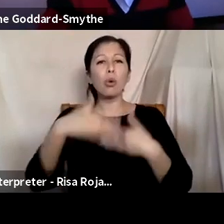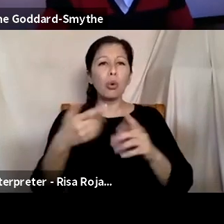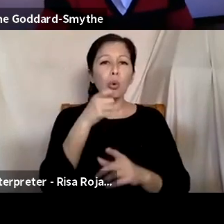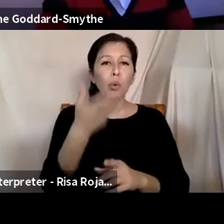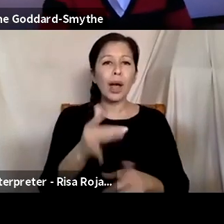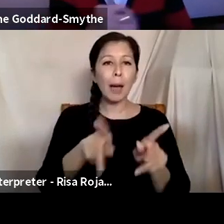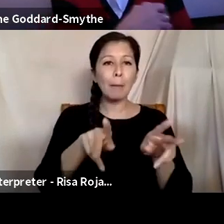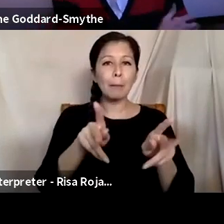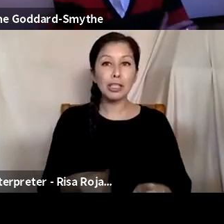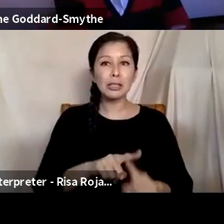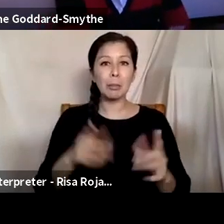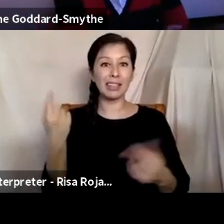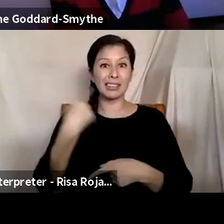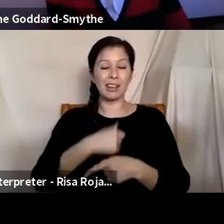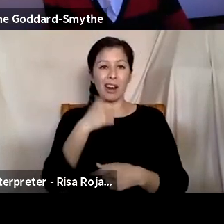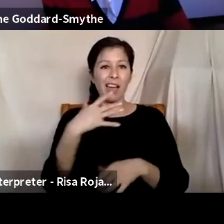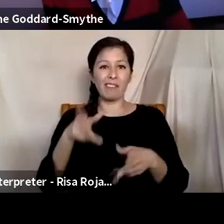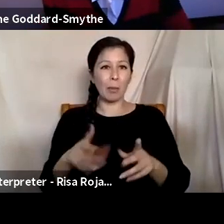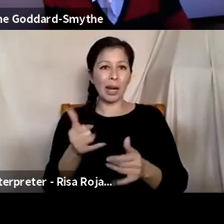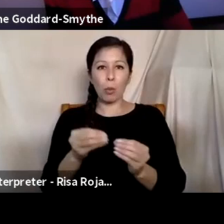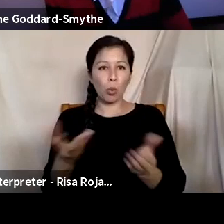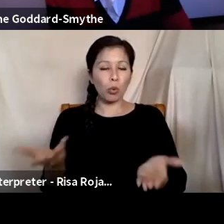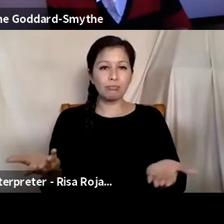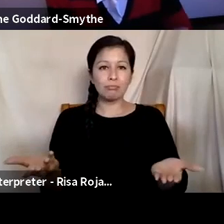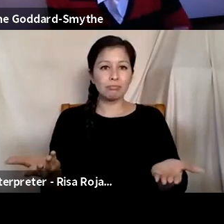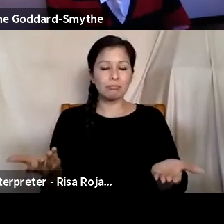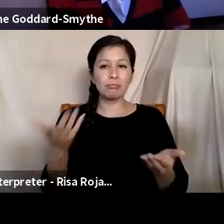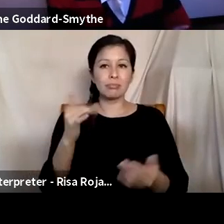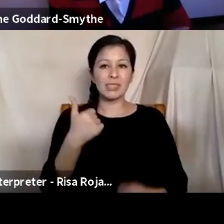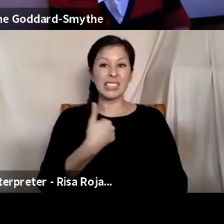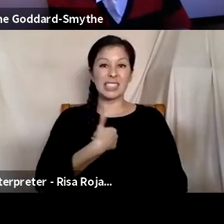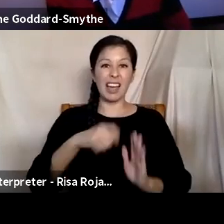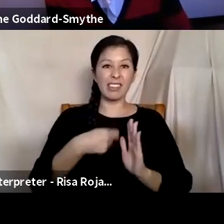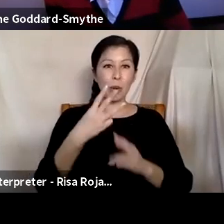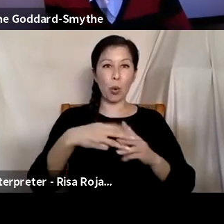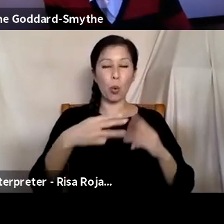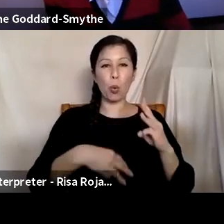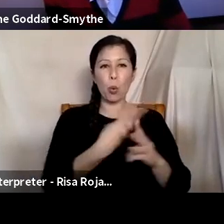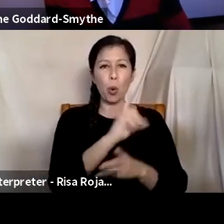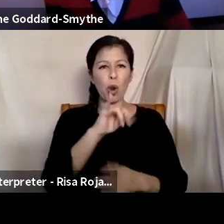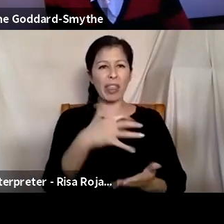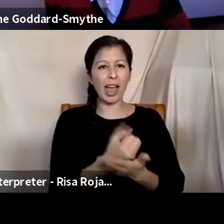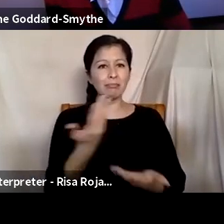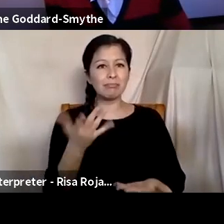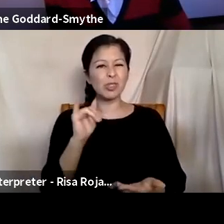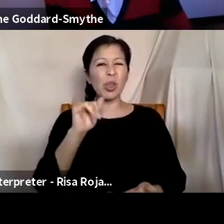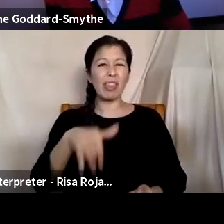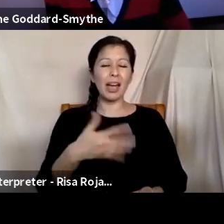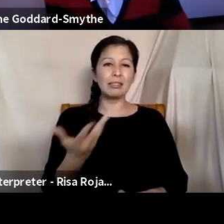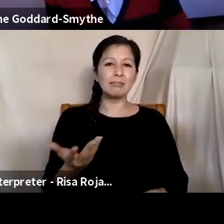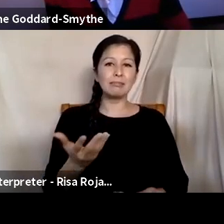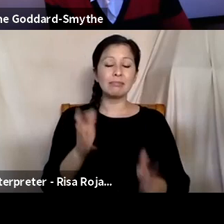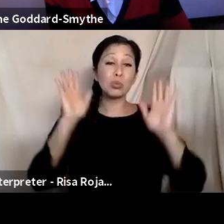person. Now we don't have that opportunity in the self-taping world. So it would be